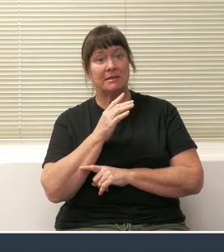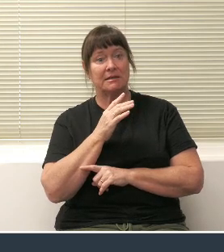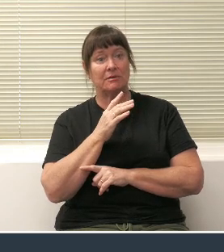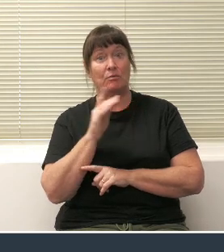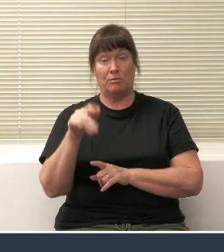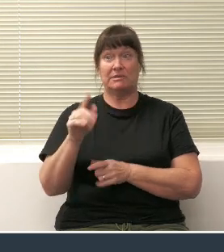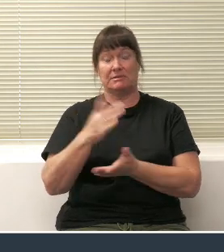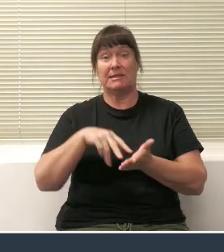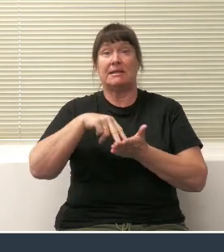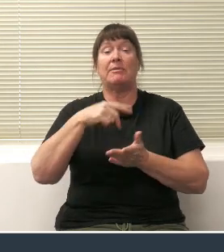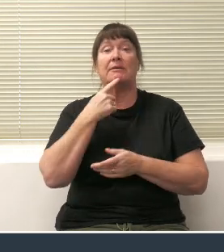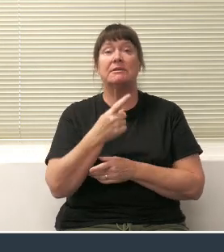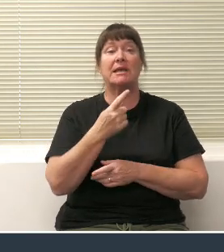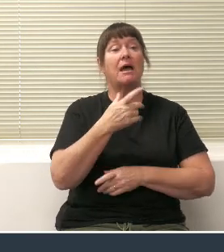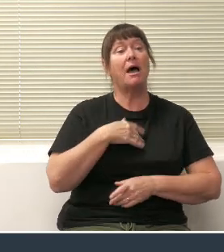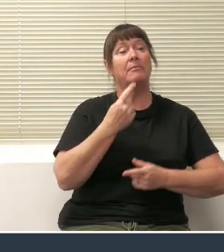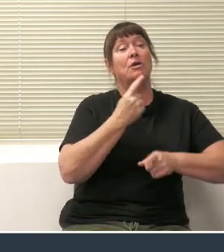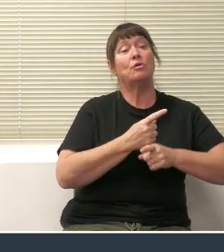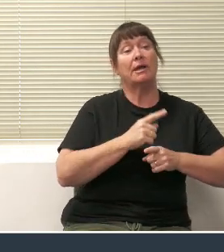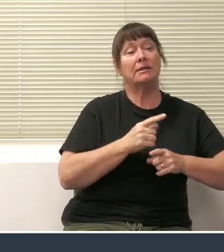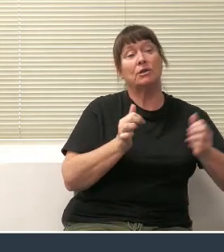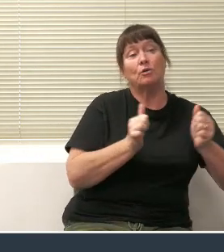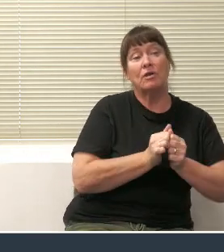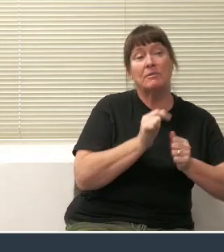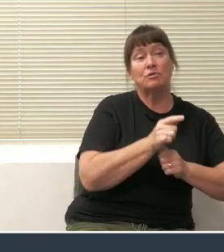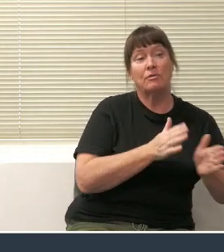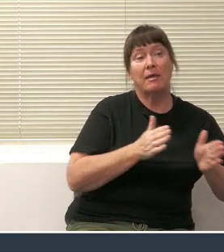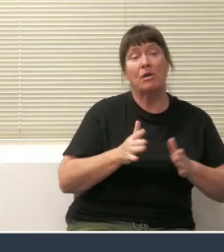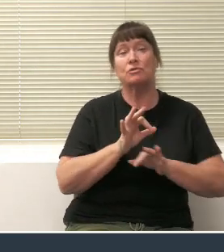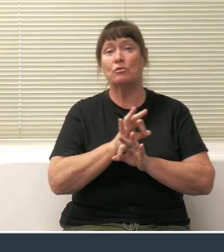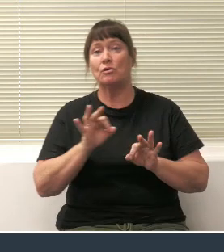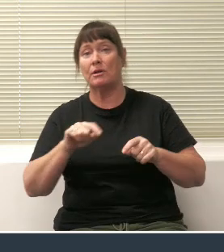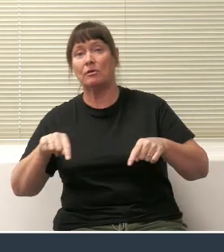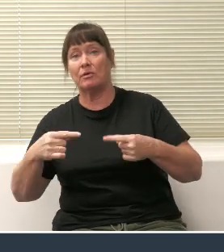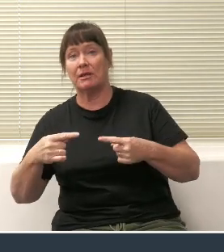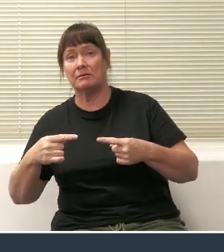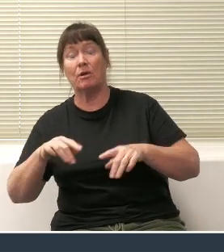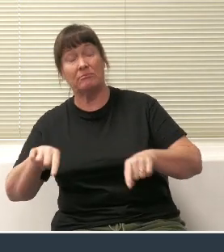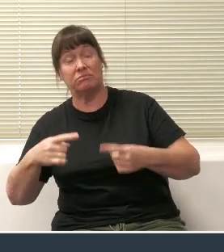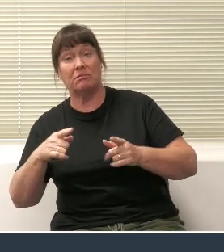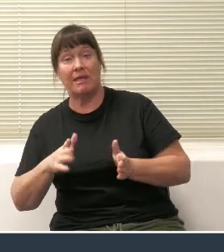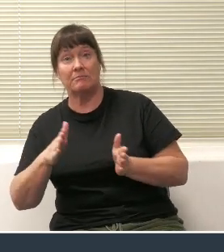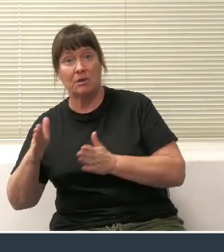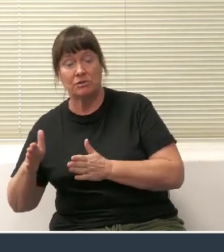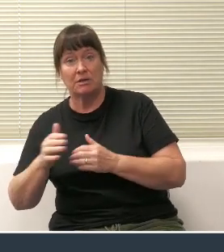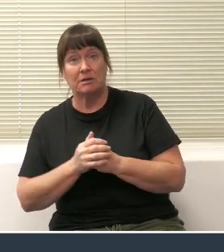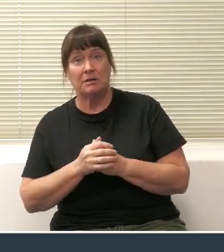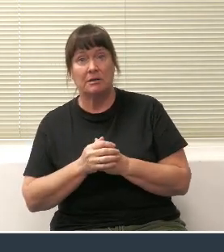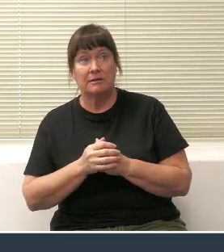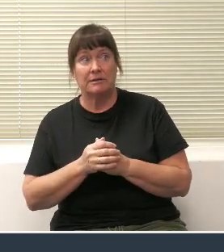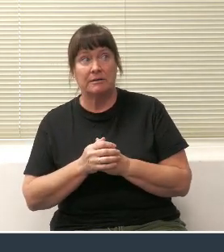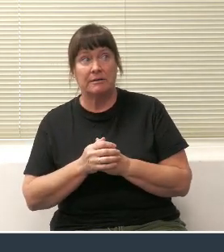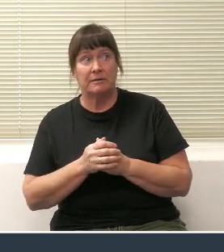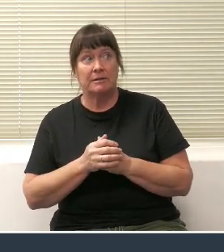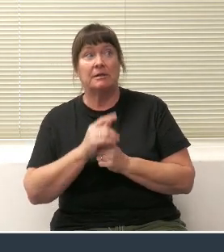of or opposition to a motion. I can also suspend this standing order if all members wish to